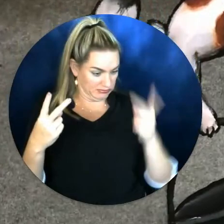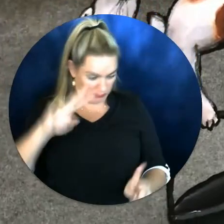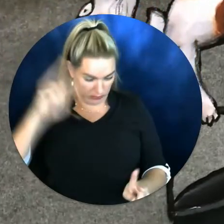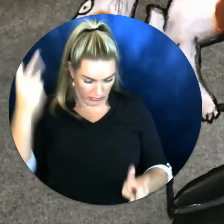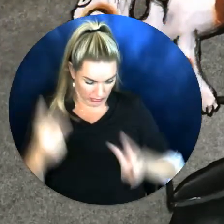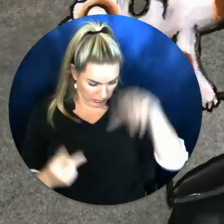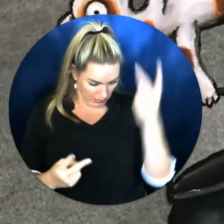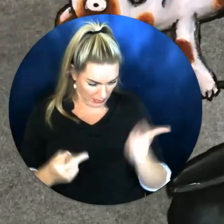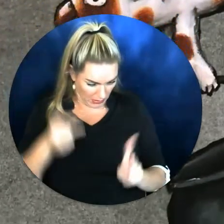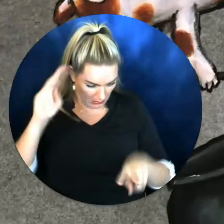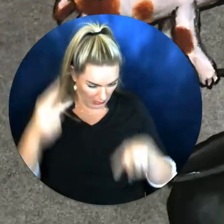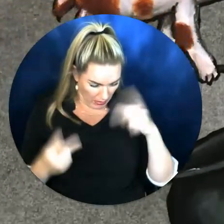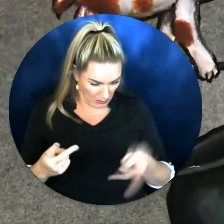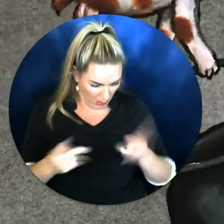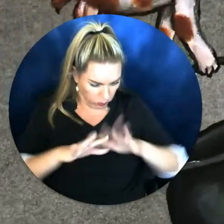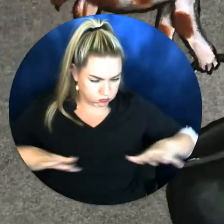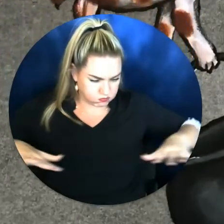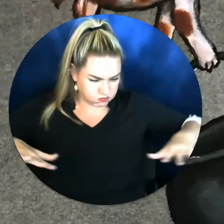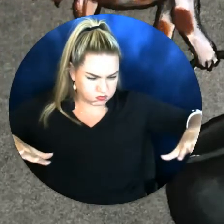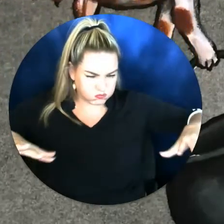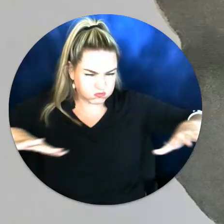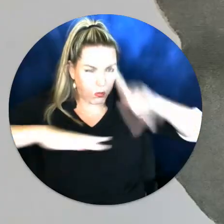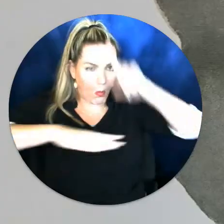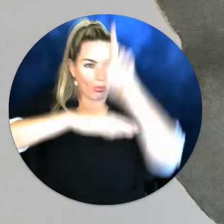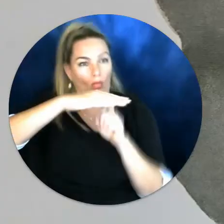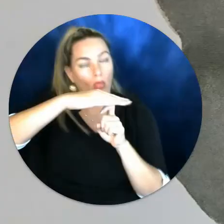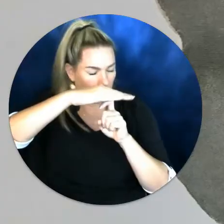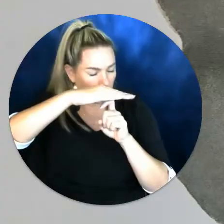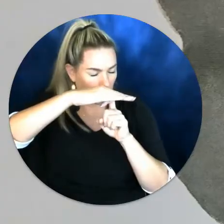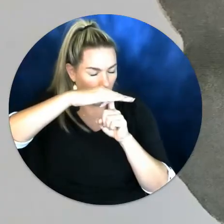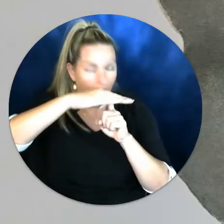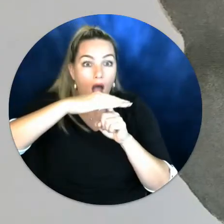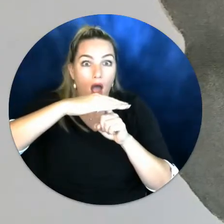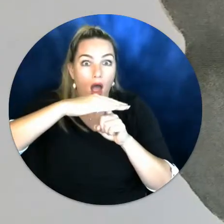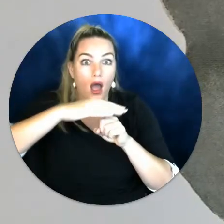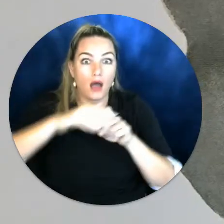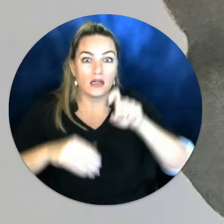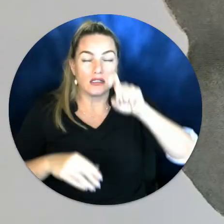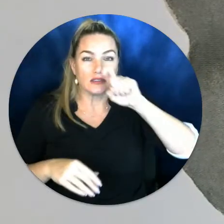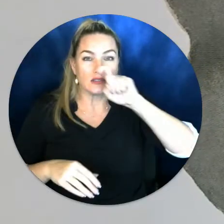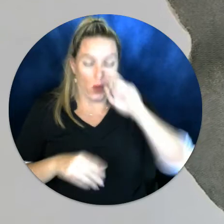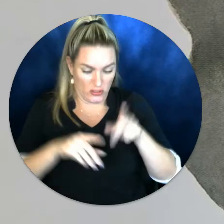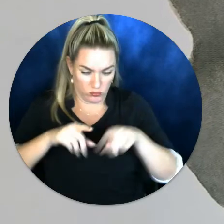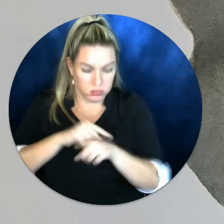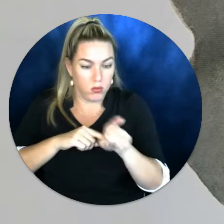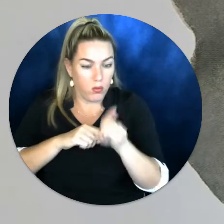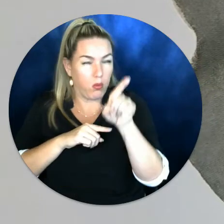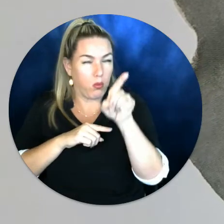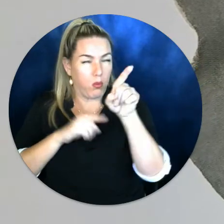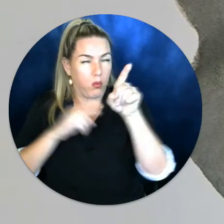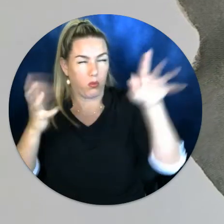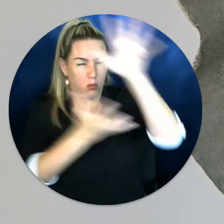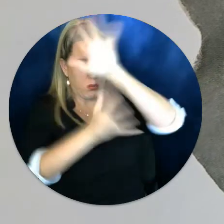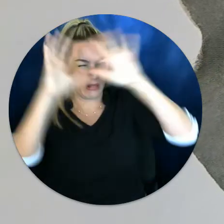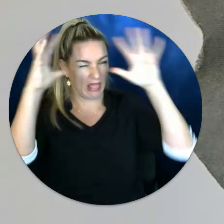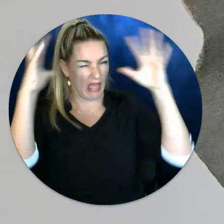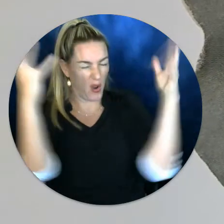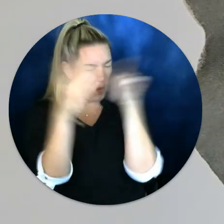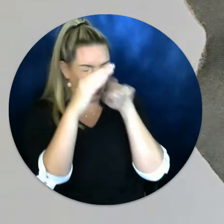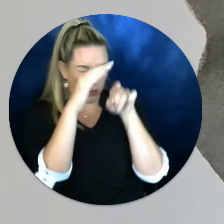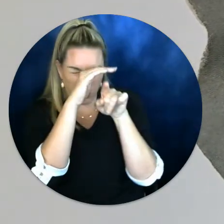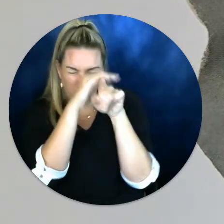went tumbling into a bog. The witch's half broomstick flew into a cloud, and